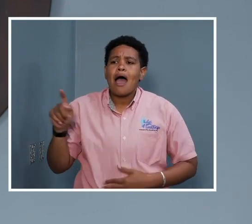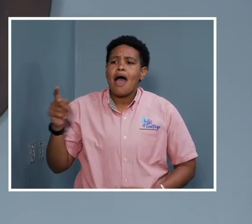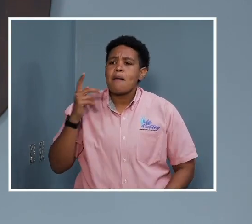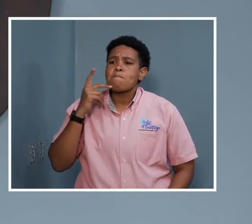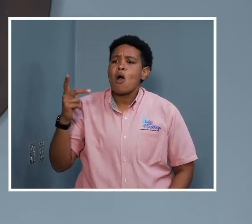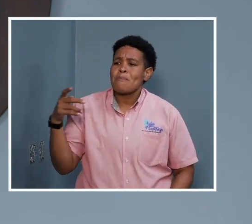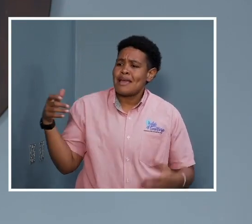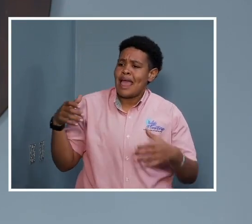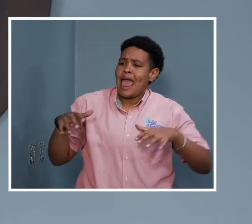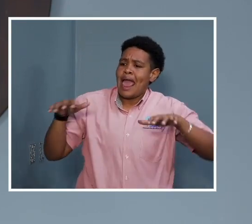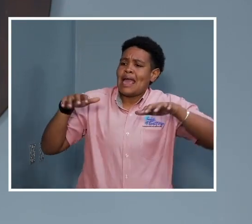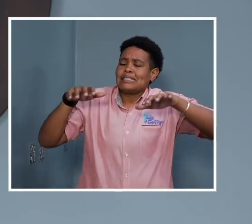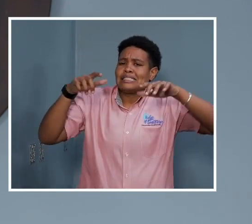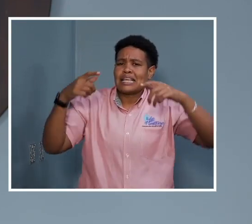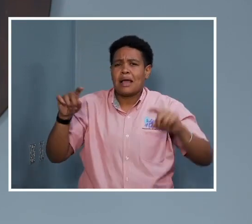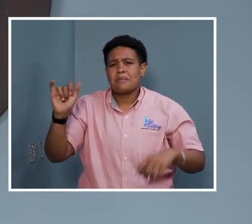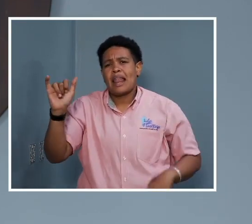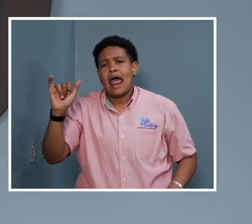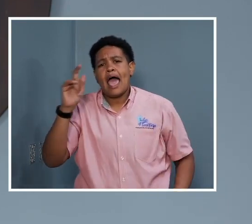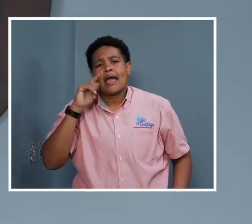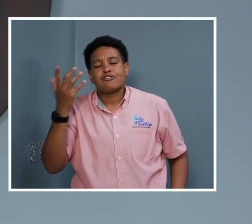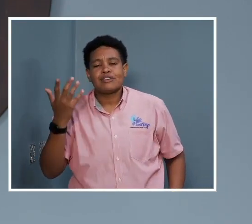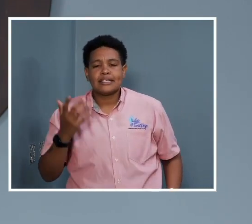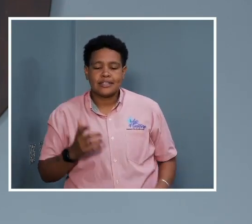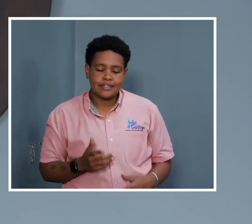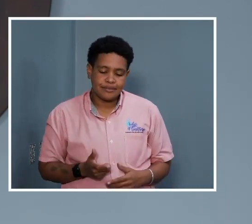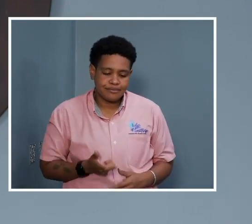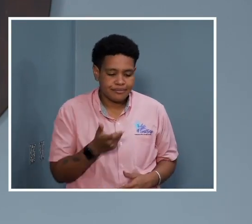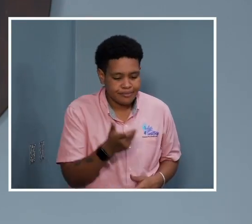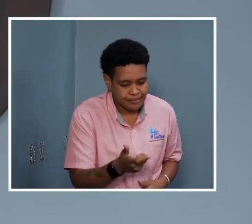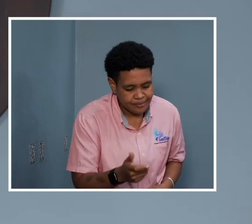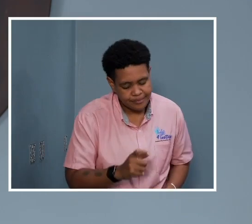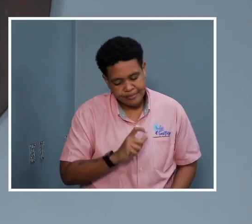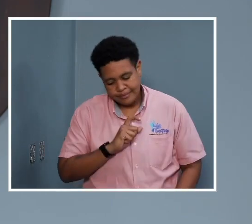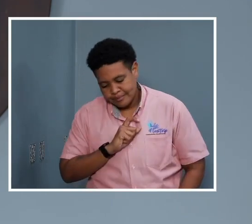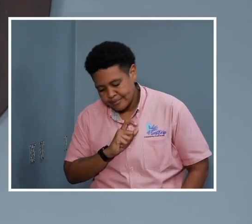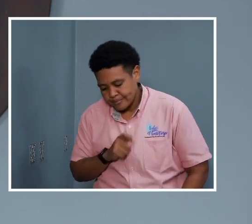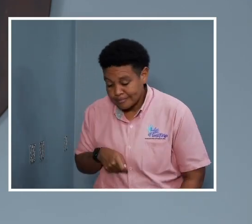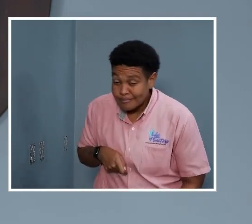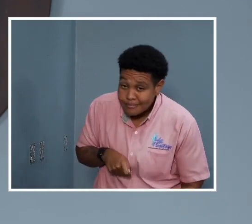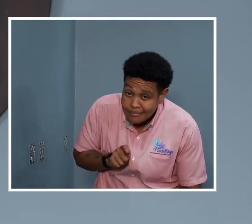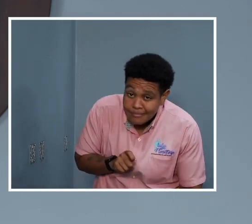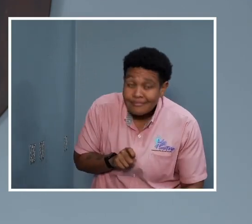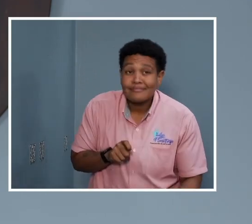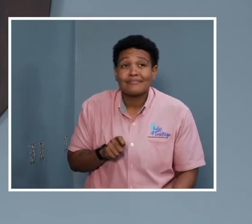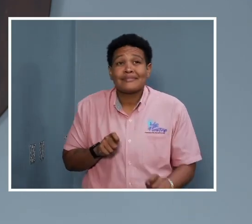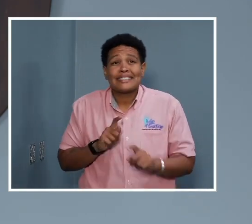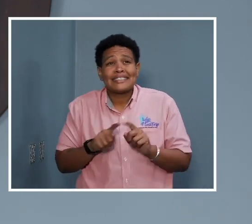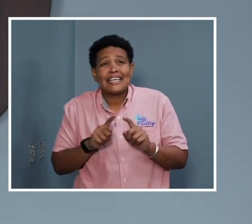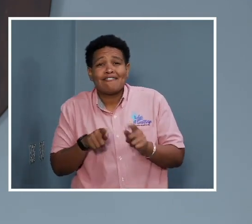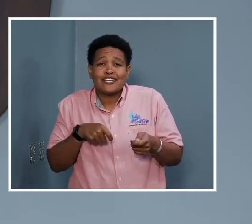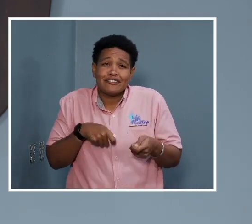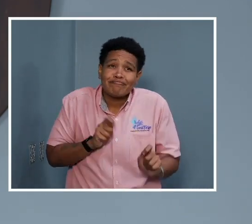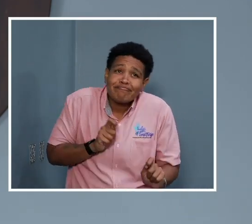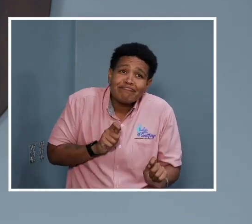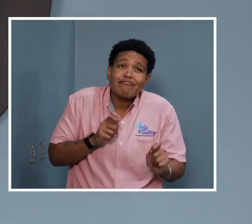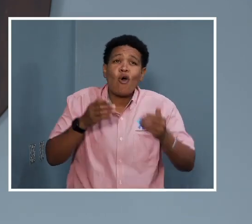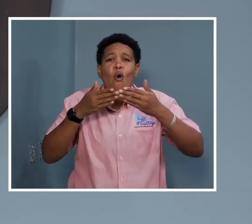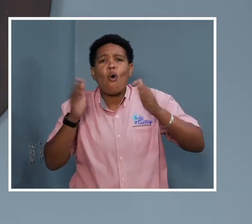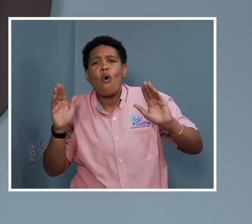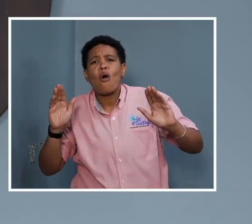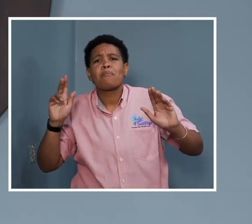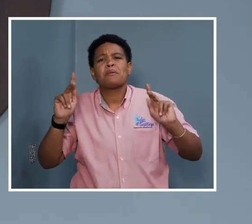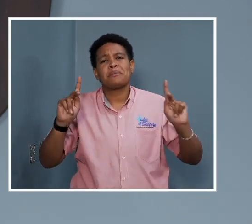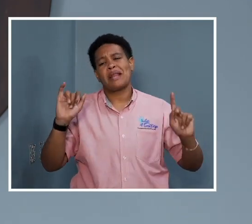public entities, such as handing over ceremonies, launches, groundbreakings, opening ceremonies, things that